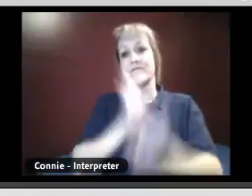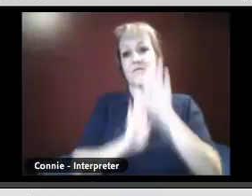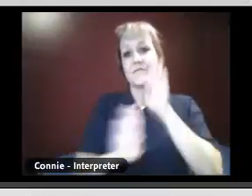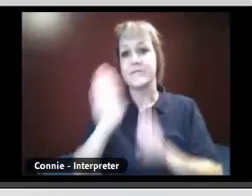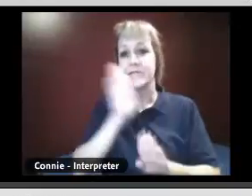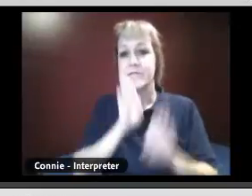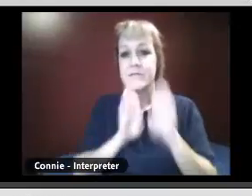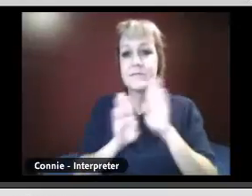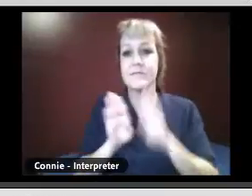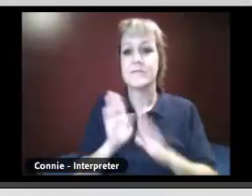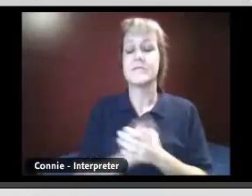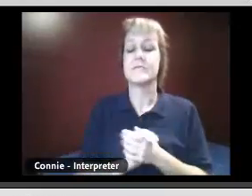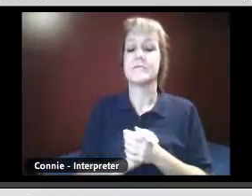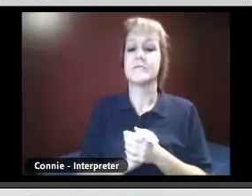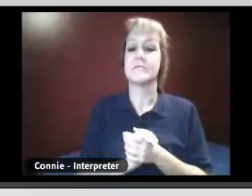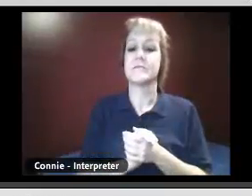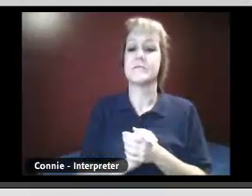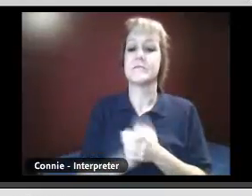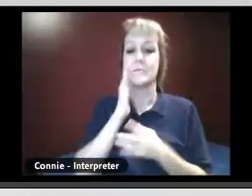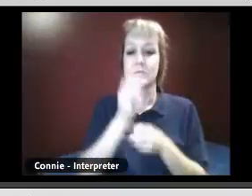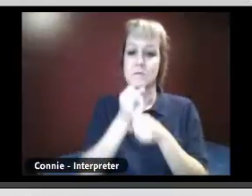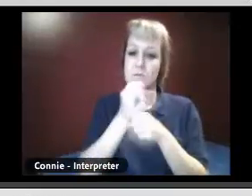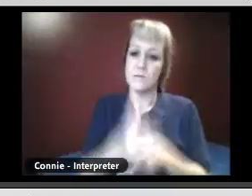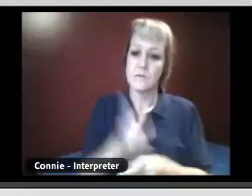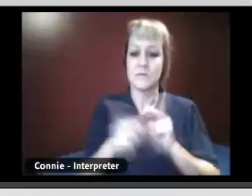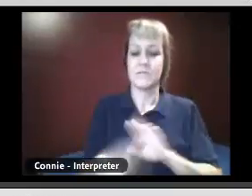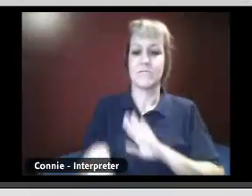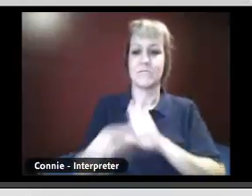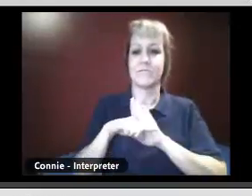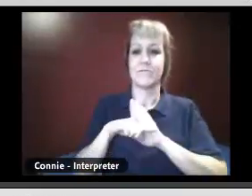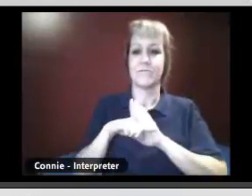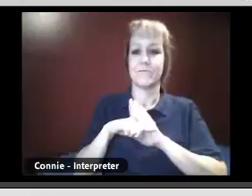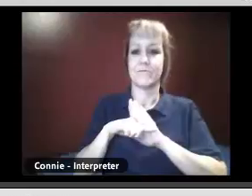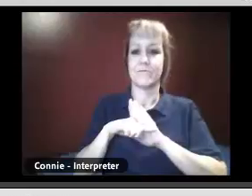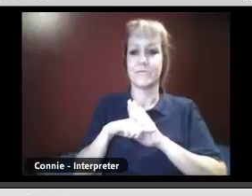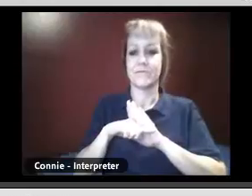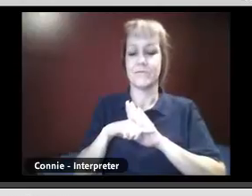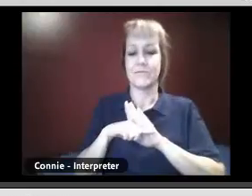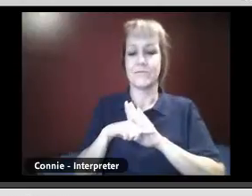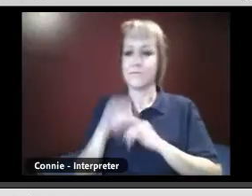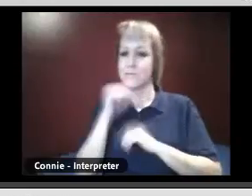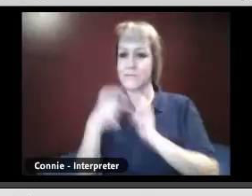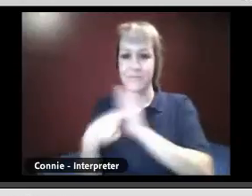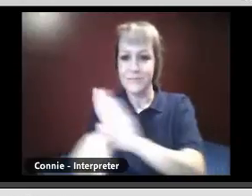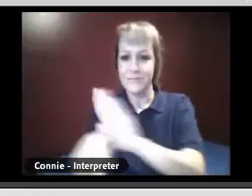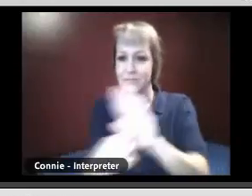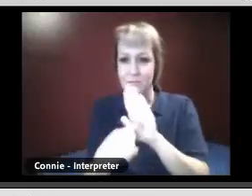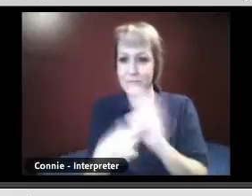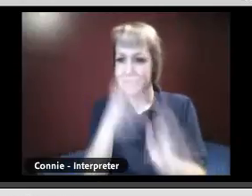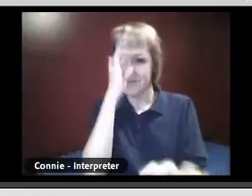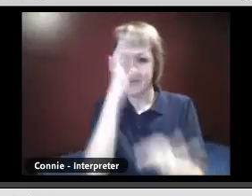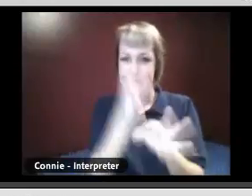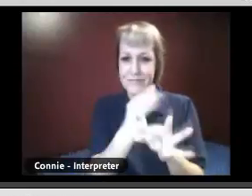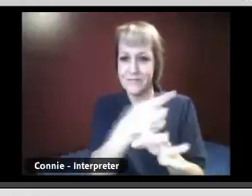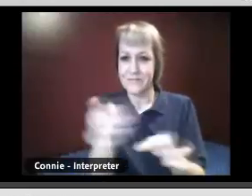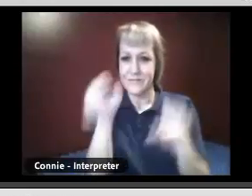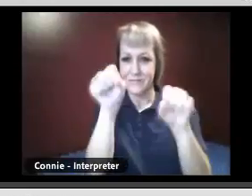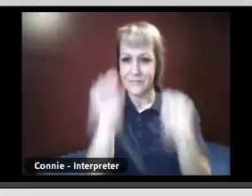and you're going to turn people off because you're not showing enough faith in their ability to do the